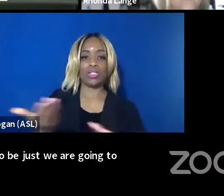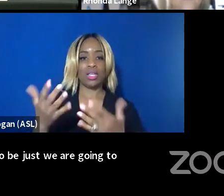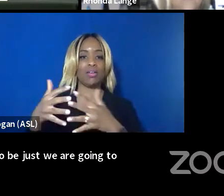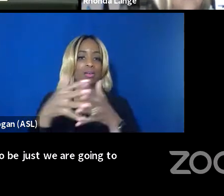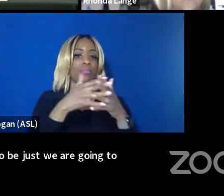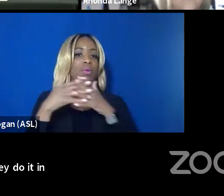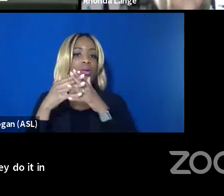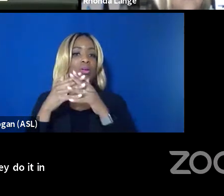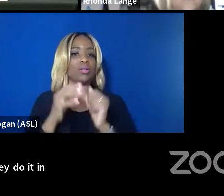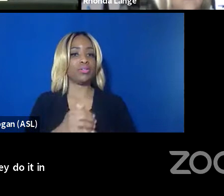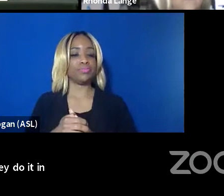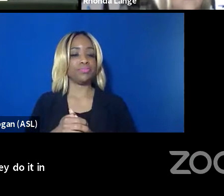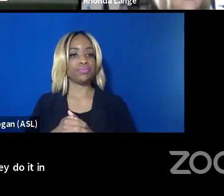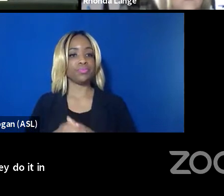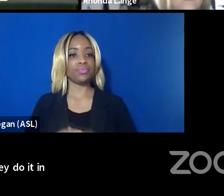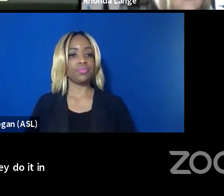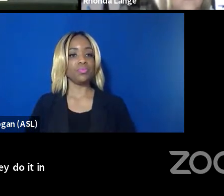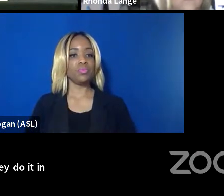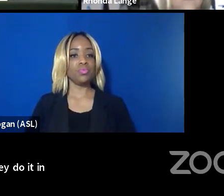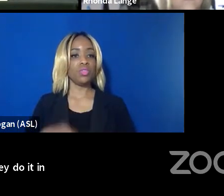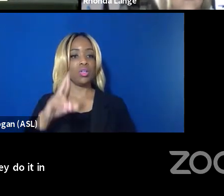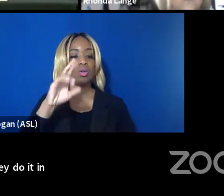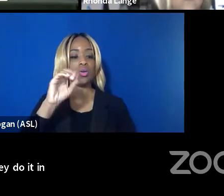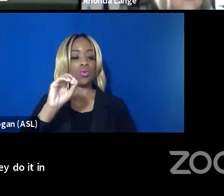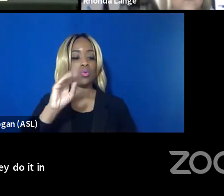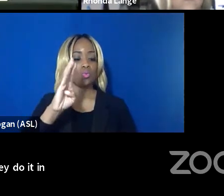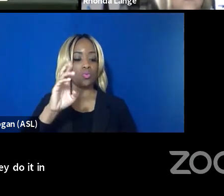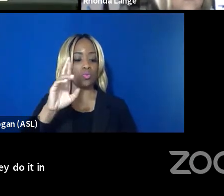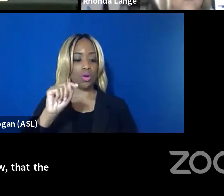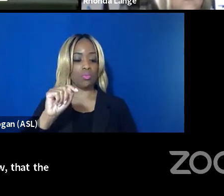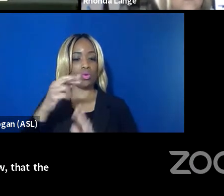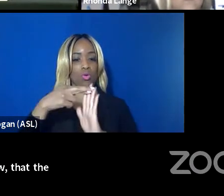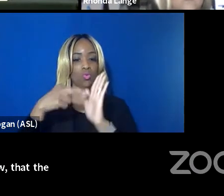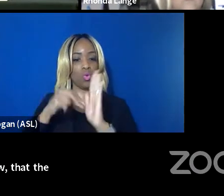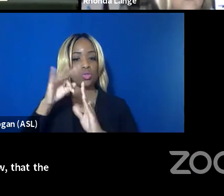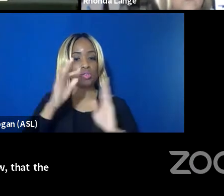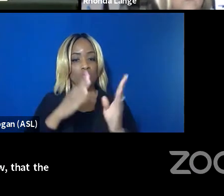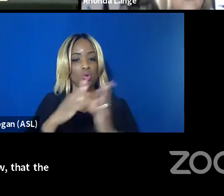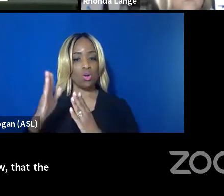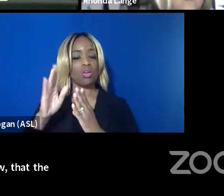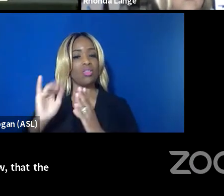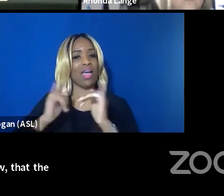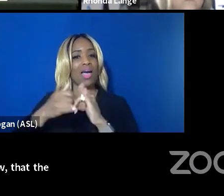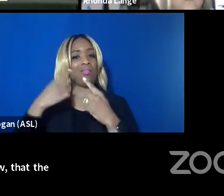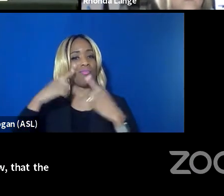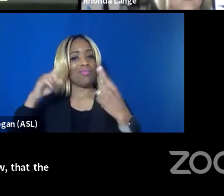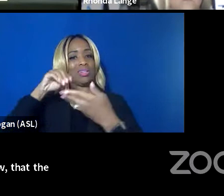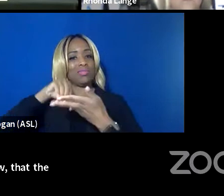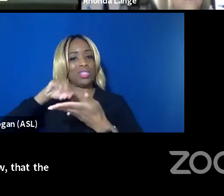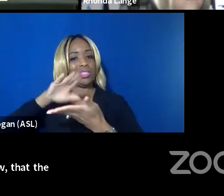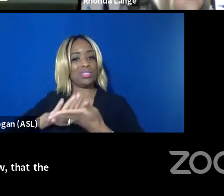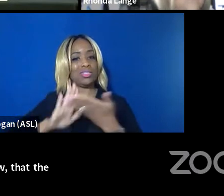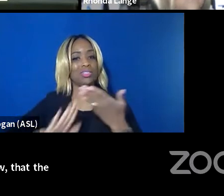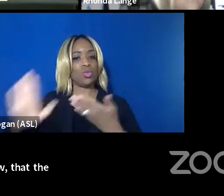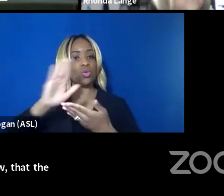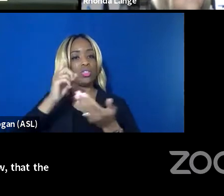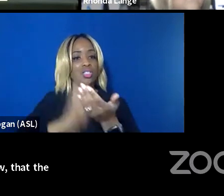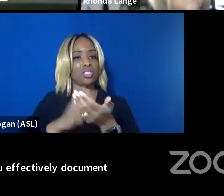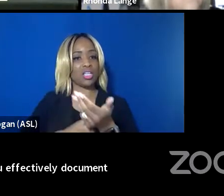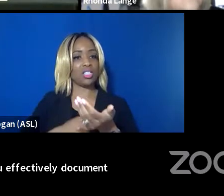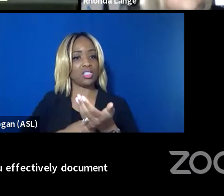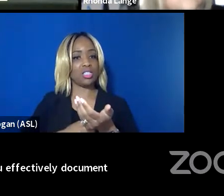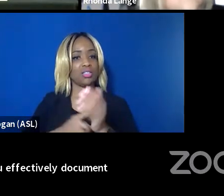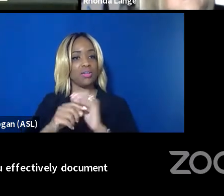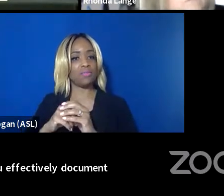And you know, that the Robert's Rules of Order is how you effectively document your discussion, your